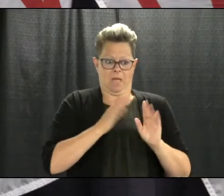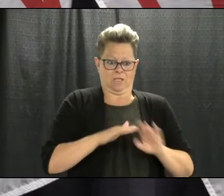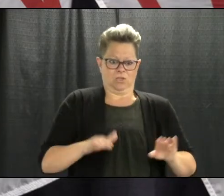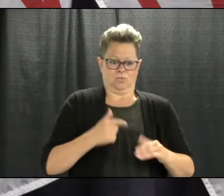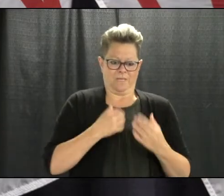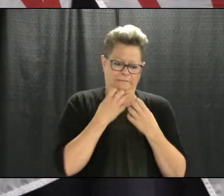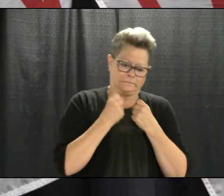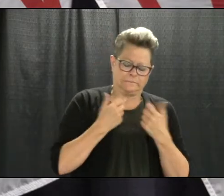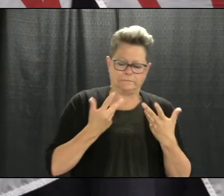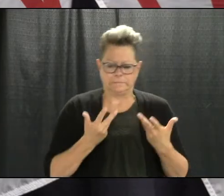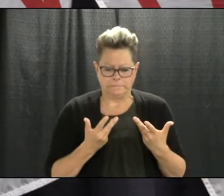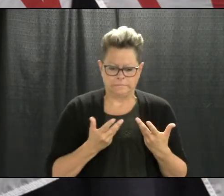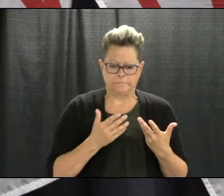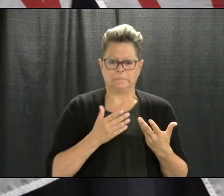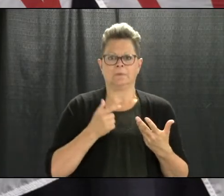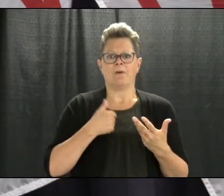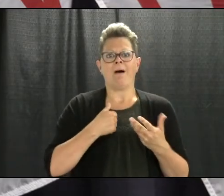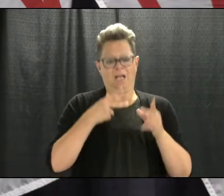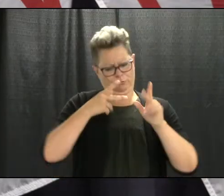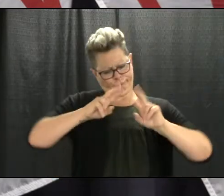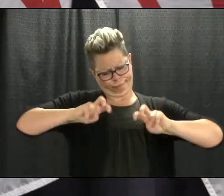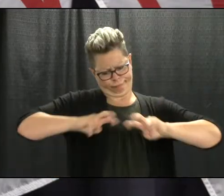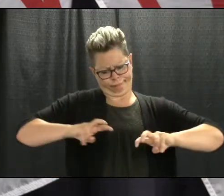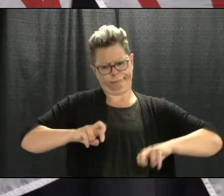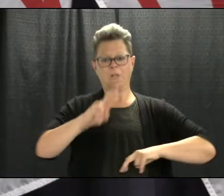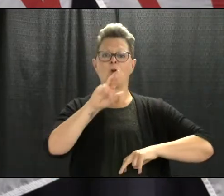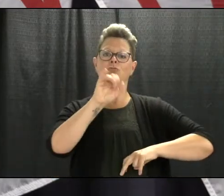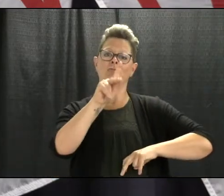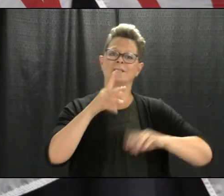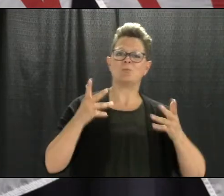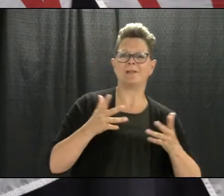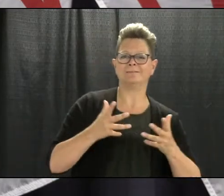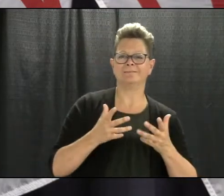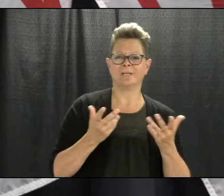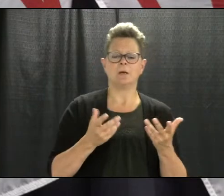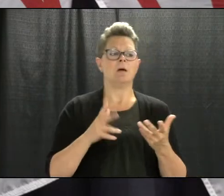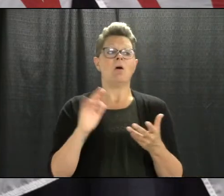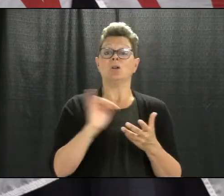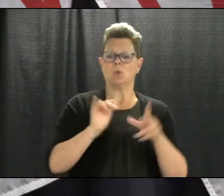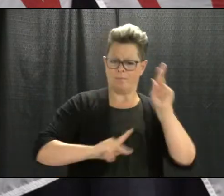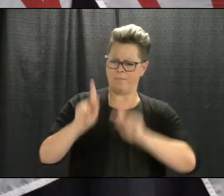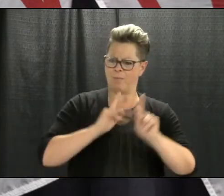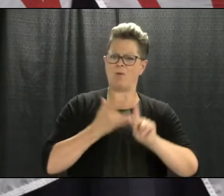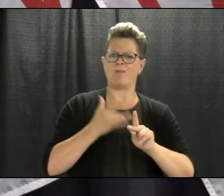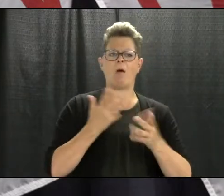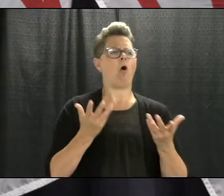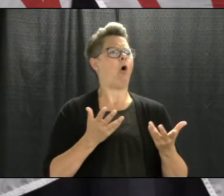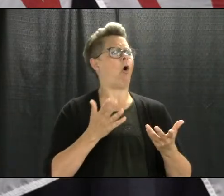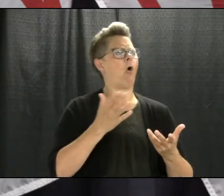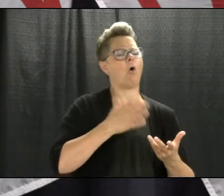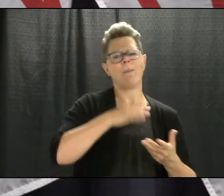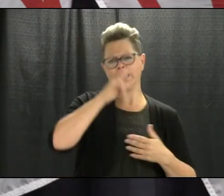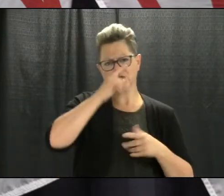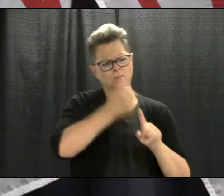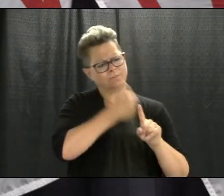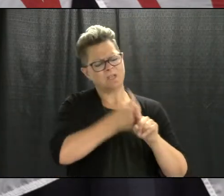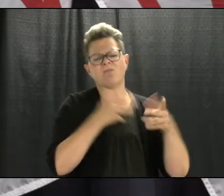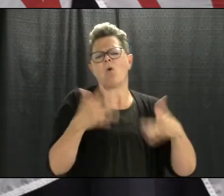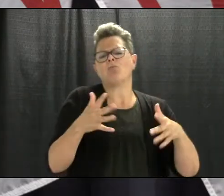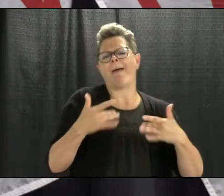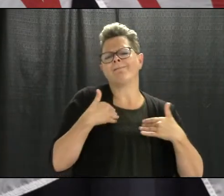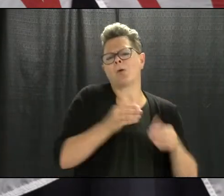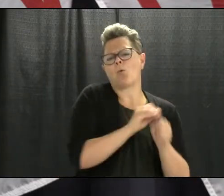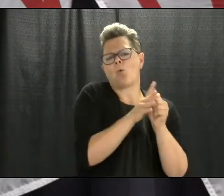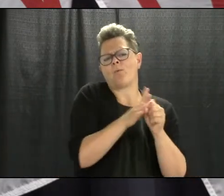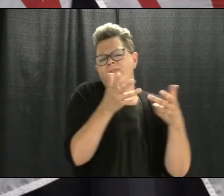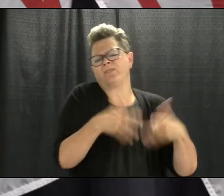always part of my risk assessment, I guess. So, and the other issue is even, and people might be thinking, oh, my child just got infected with COVID, so I'm not really worried.